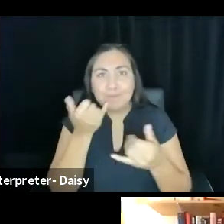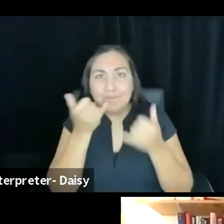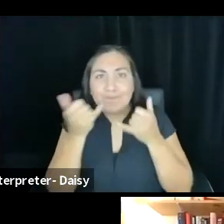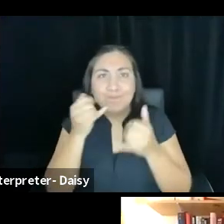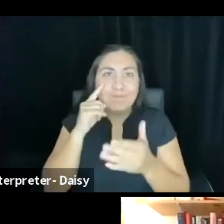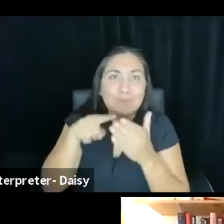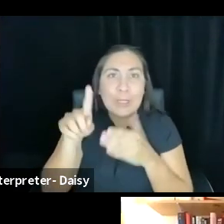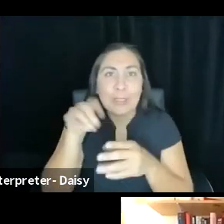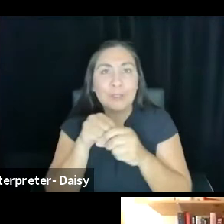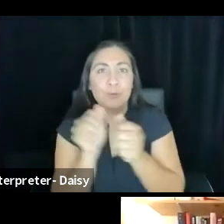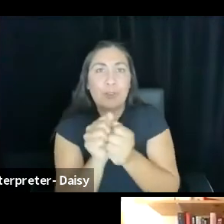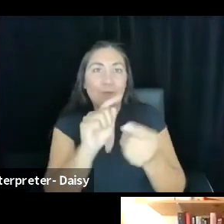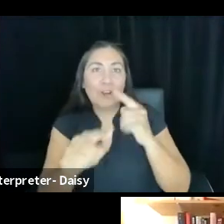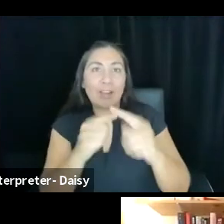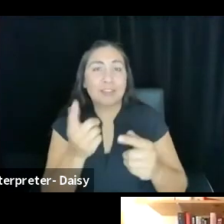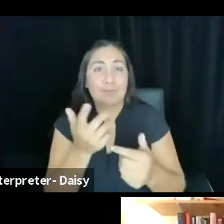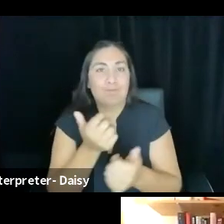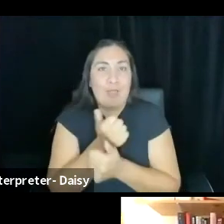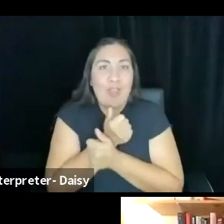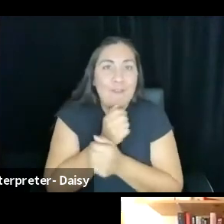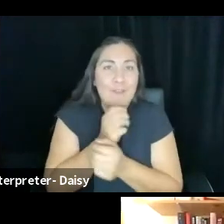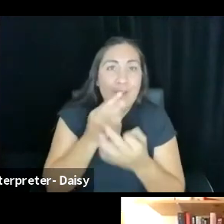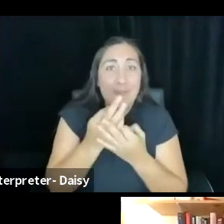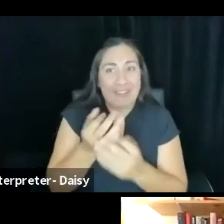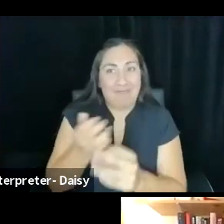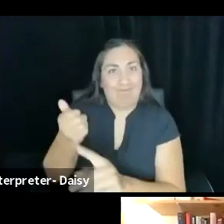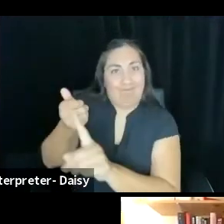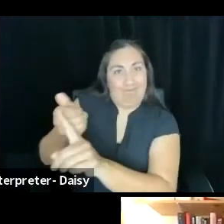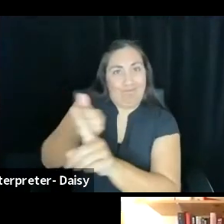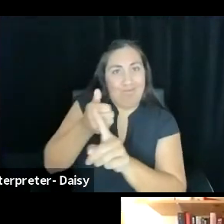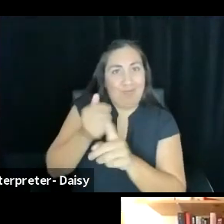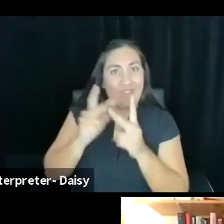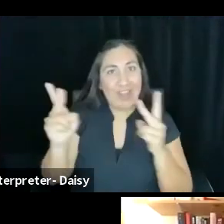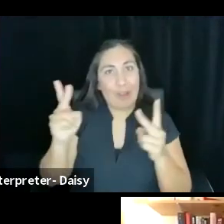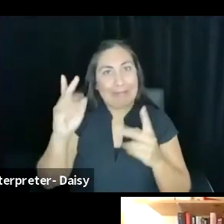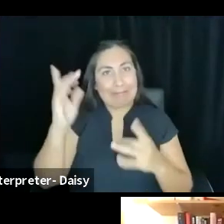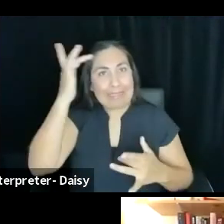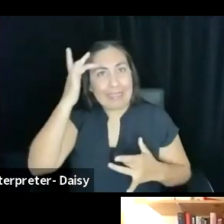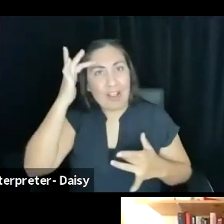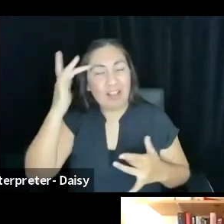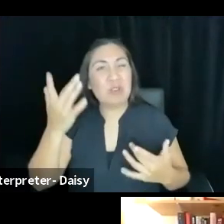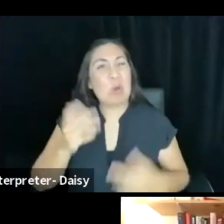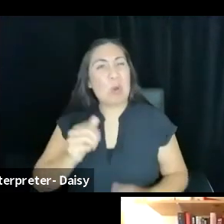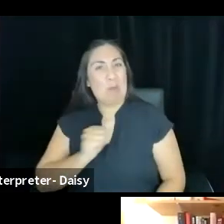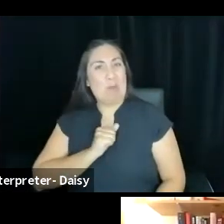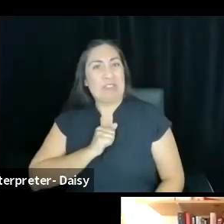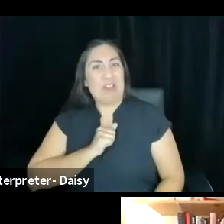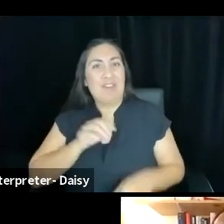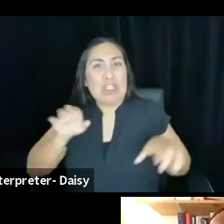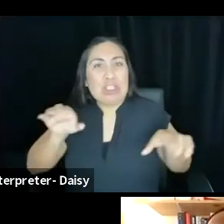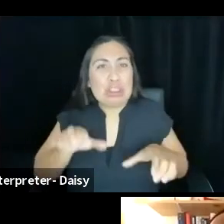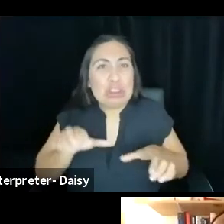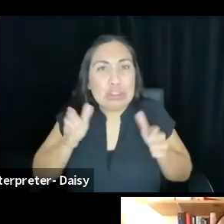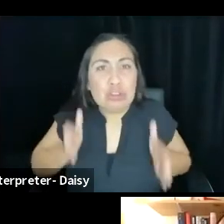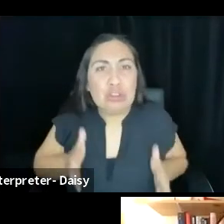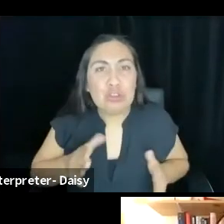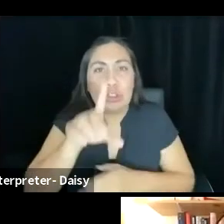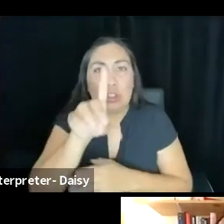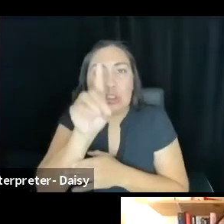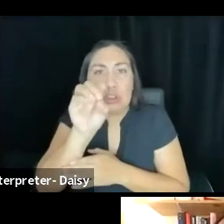that are very ill. And I'm a doer, so I feel like that's how I show love, is by showing